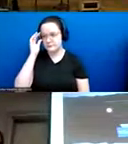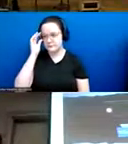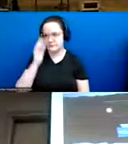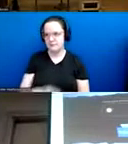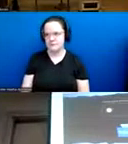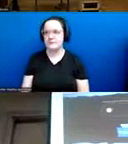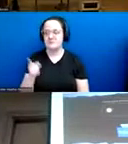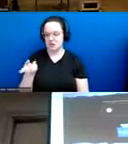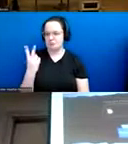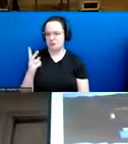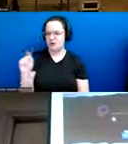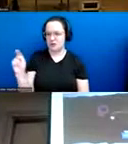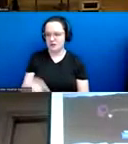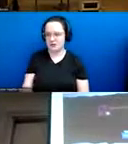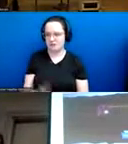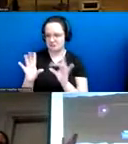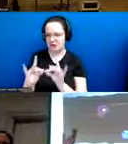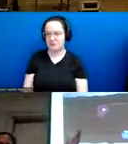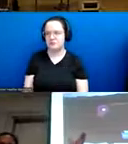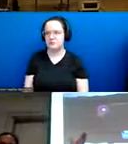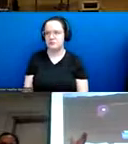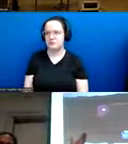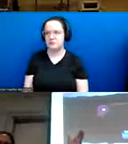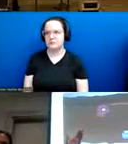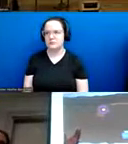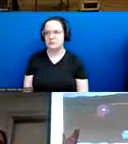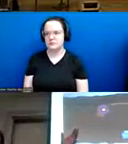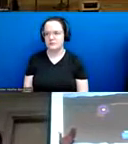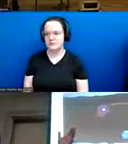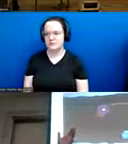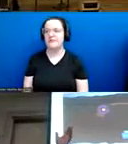produce the 2 photons, right? Tangled pair. You store them into